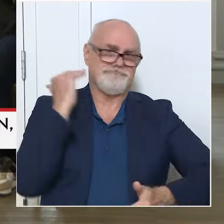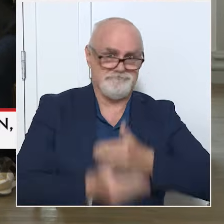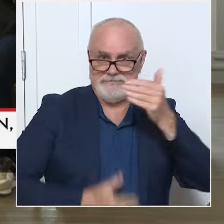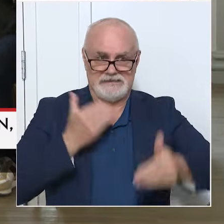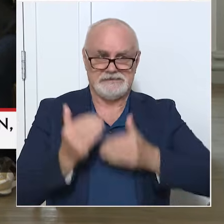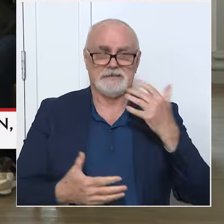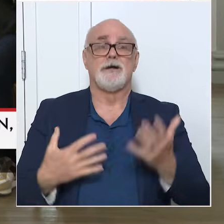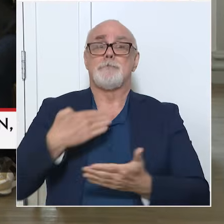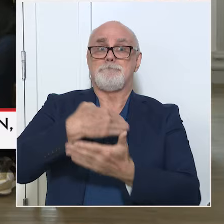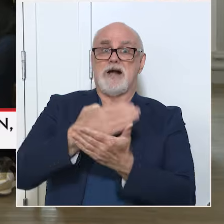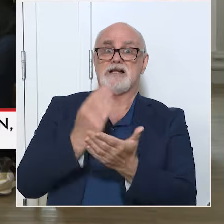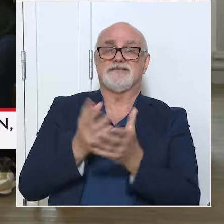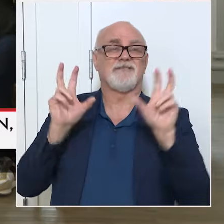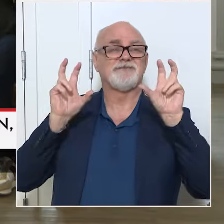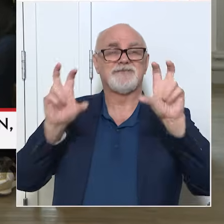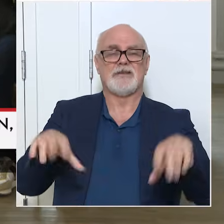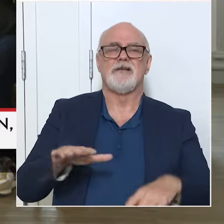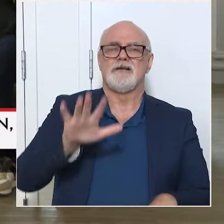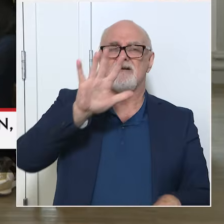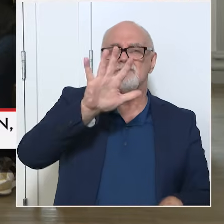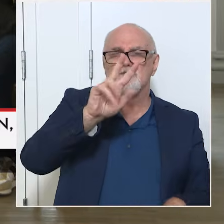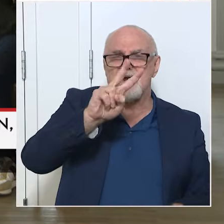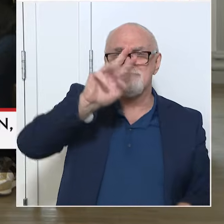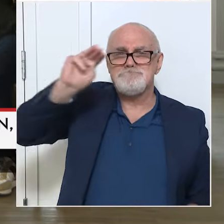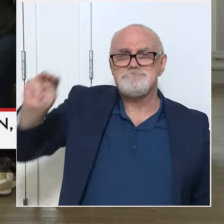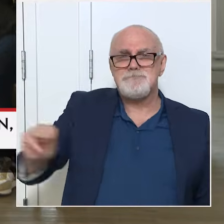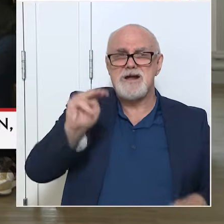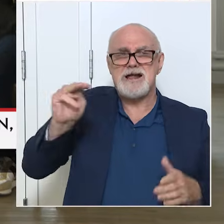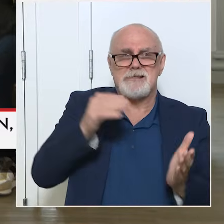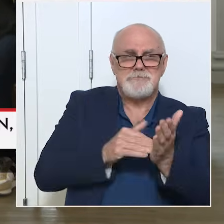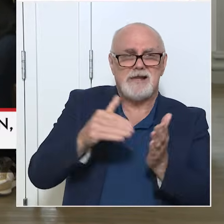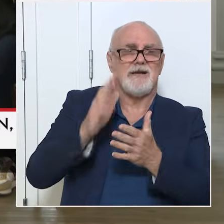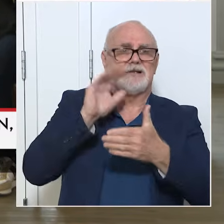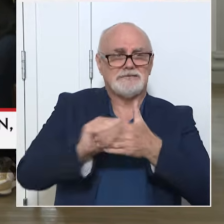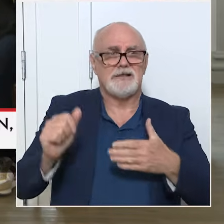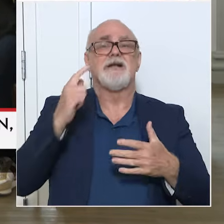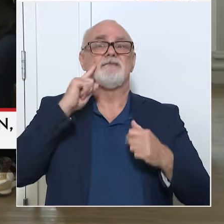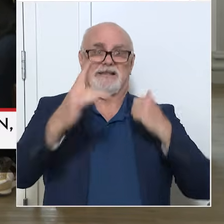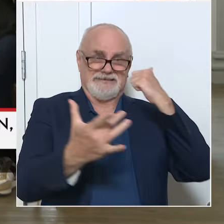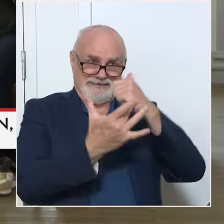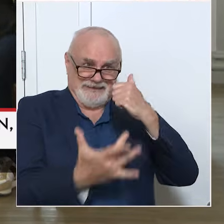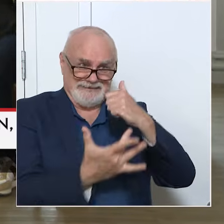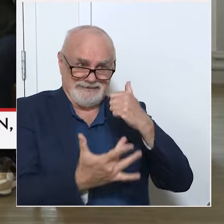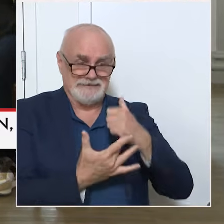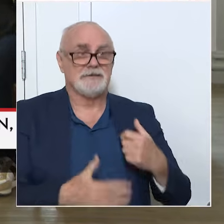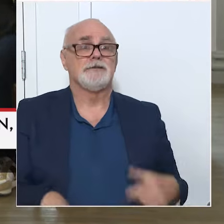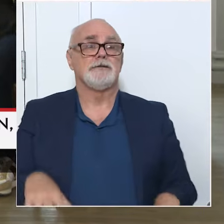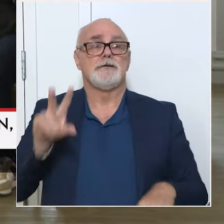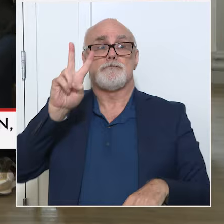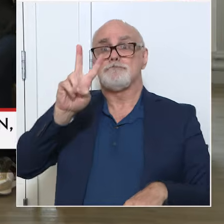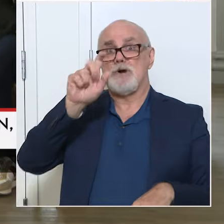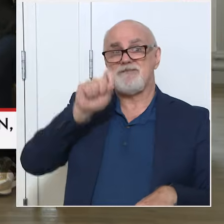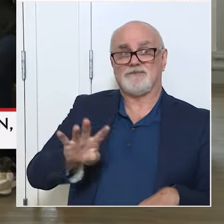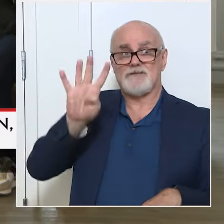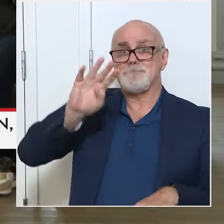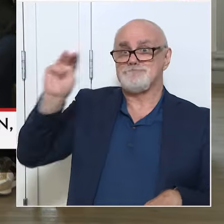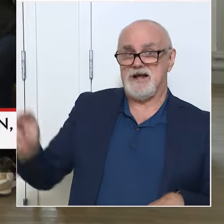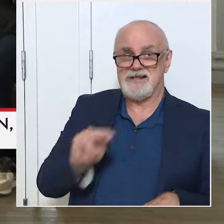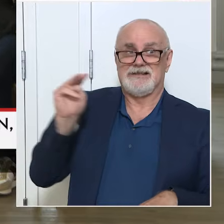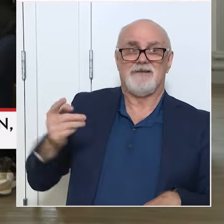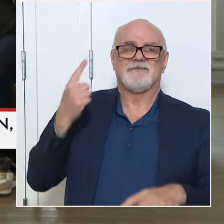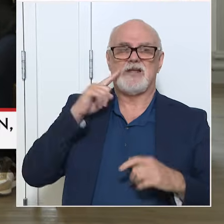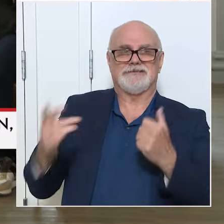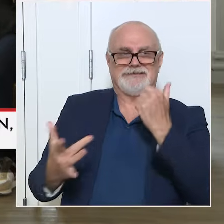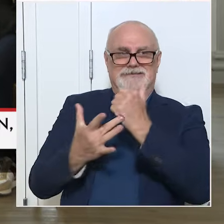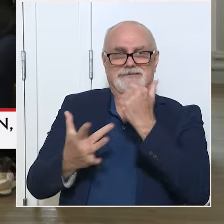million for early stage DC-based tech companies and $2.4 million for tech startup companies,